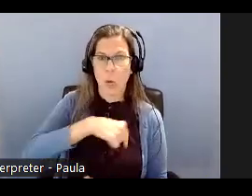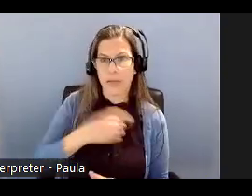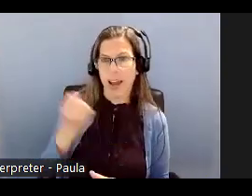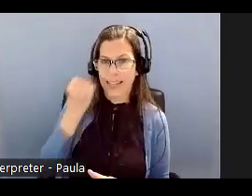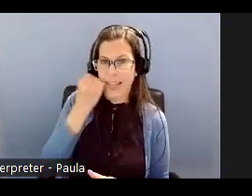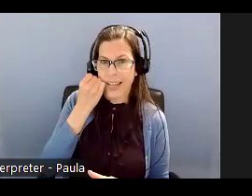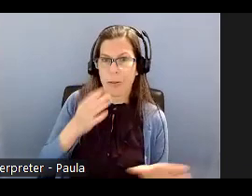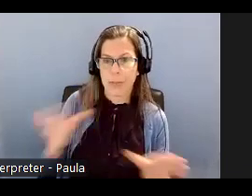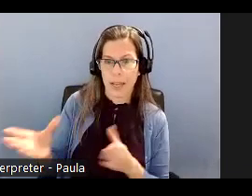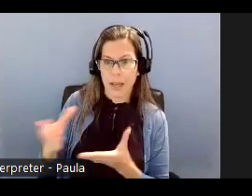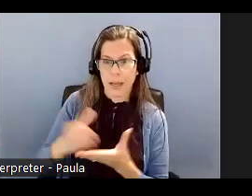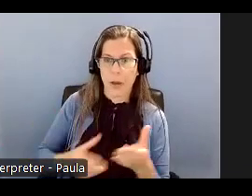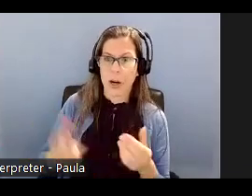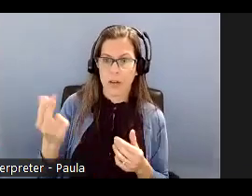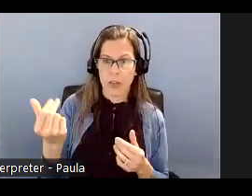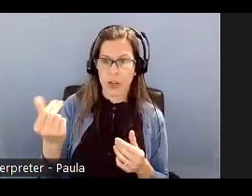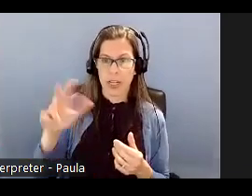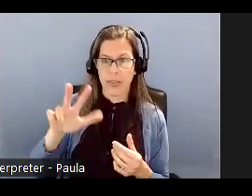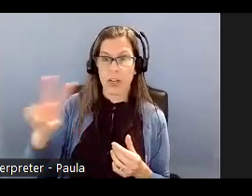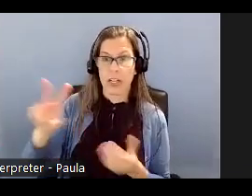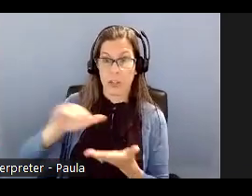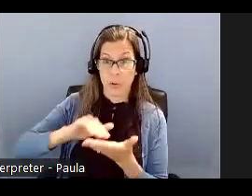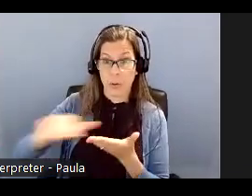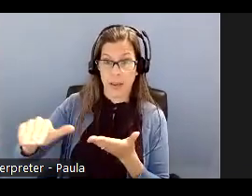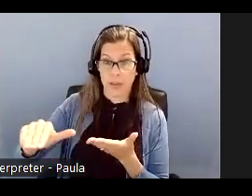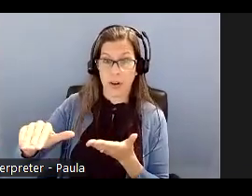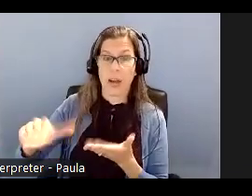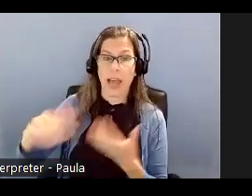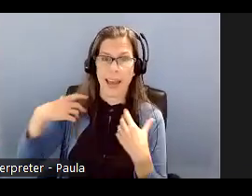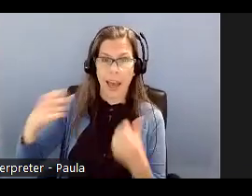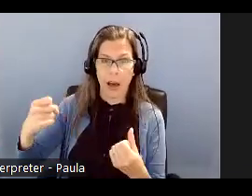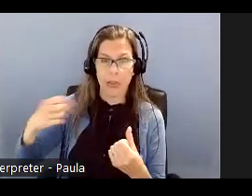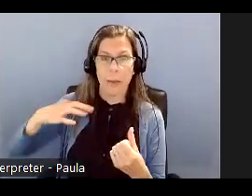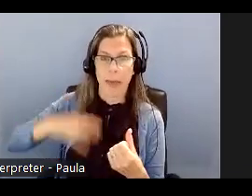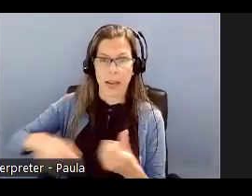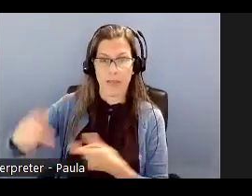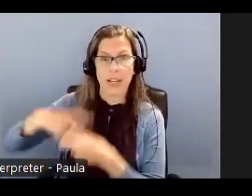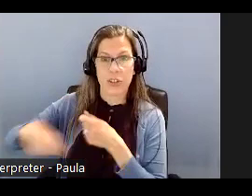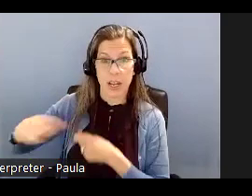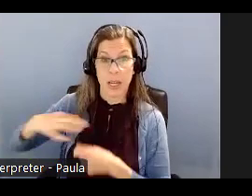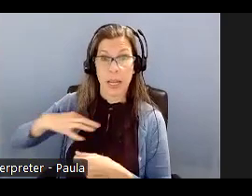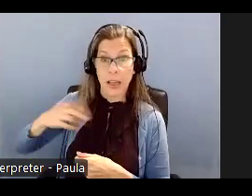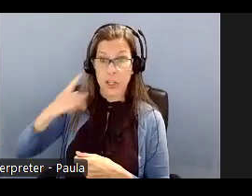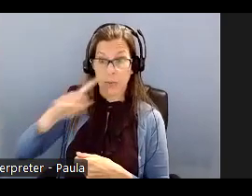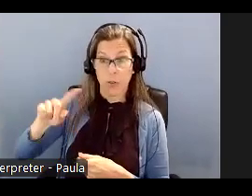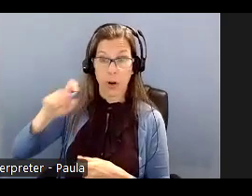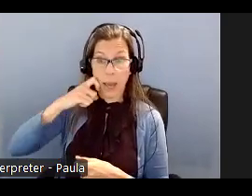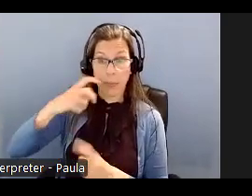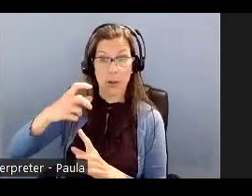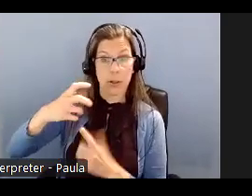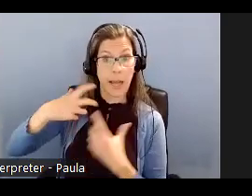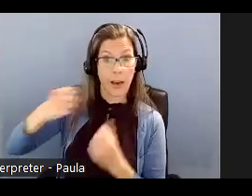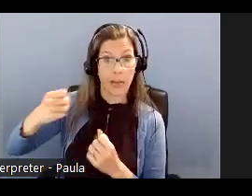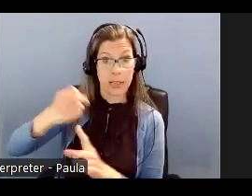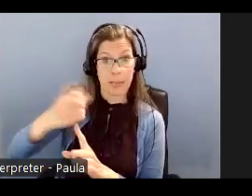part of the 1332 waiver at the health benefit exchange, who are eligible for Apple Health Expansion, will be